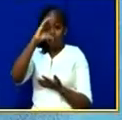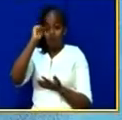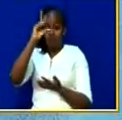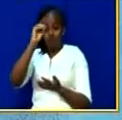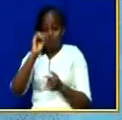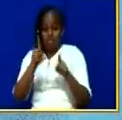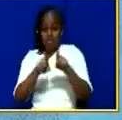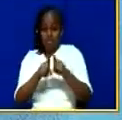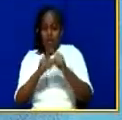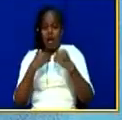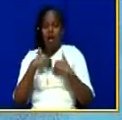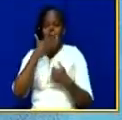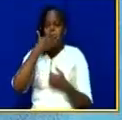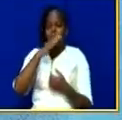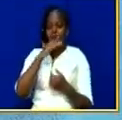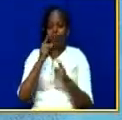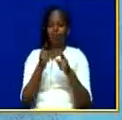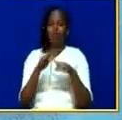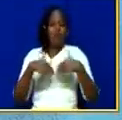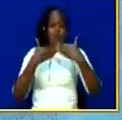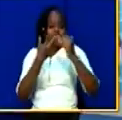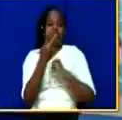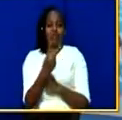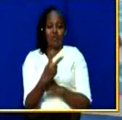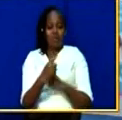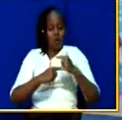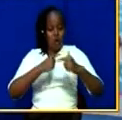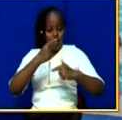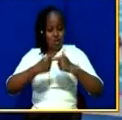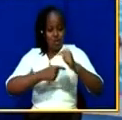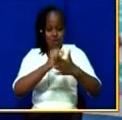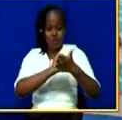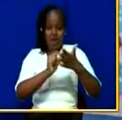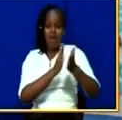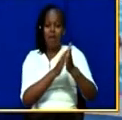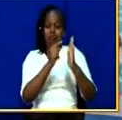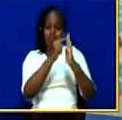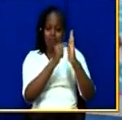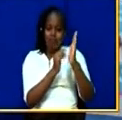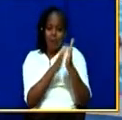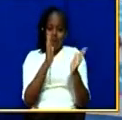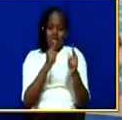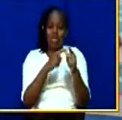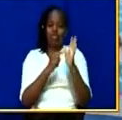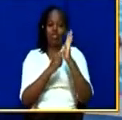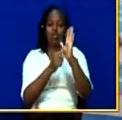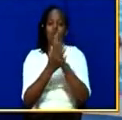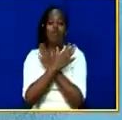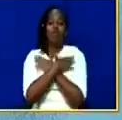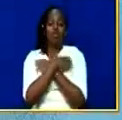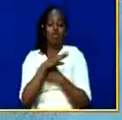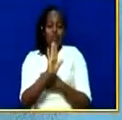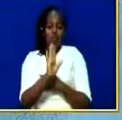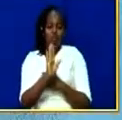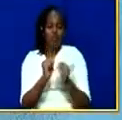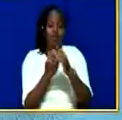have the mango. Mango. Already you've given them two, eh? Continue the list Uh-huh. and show your friend the crops